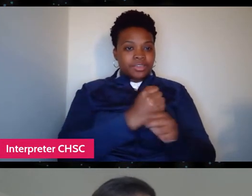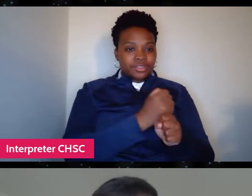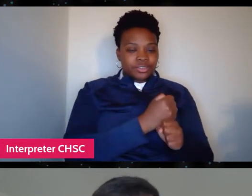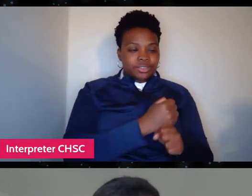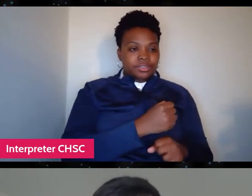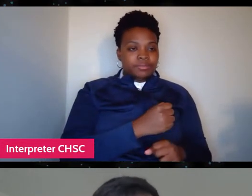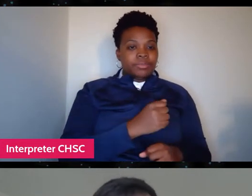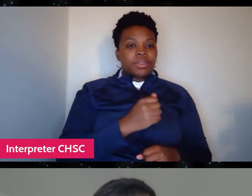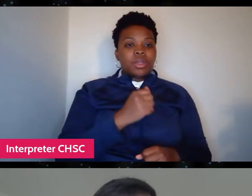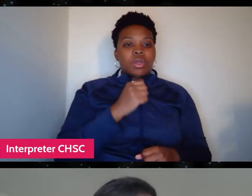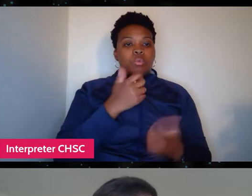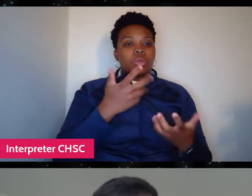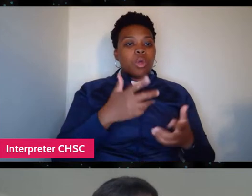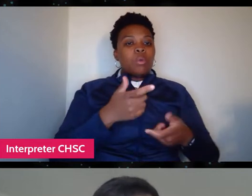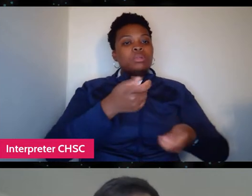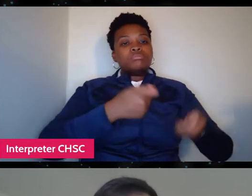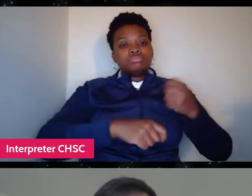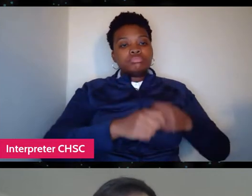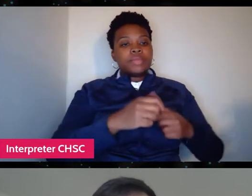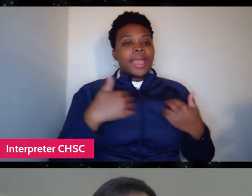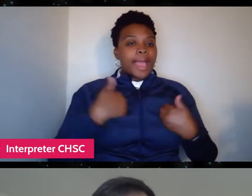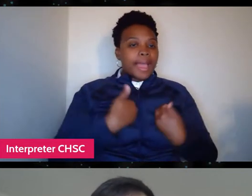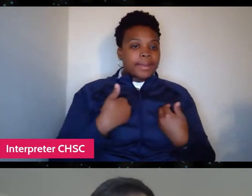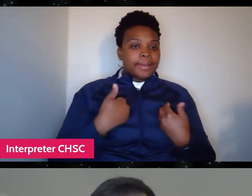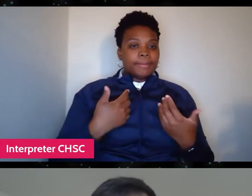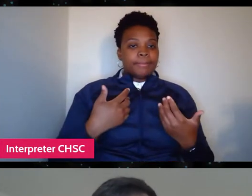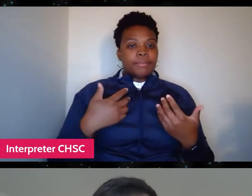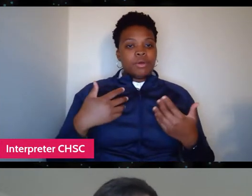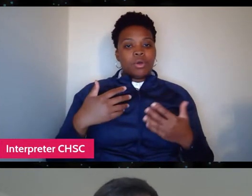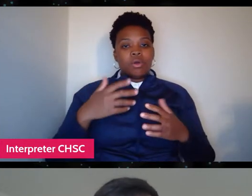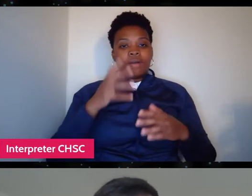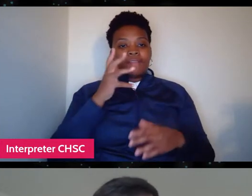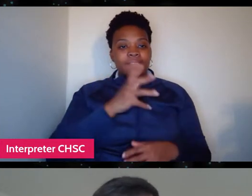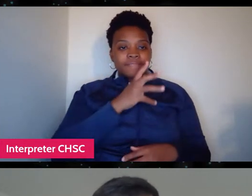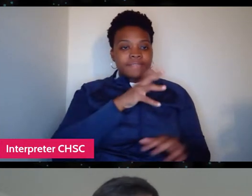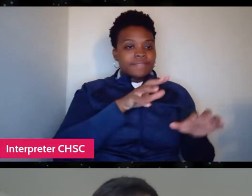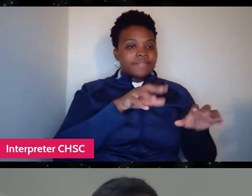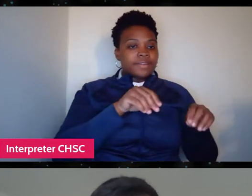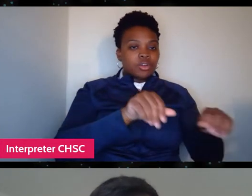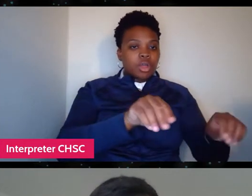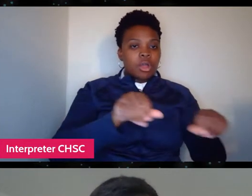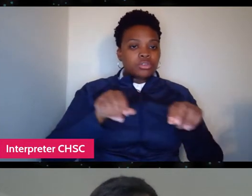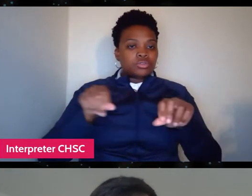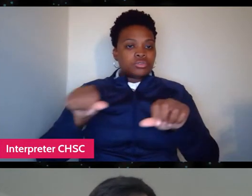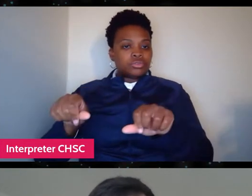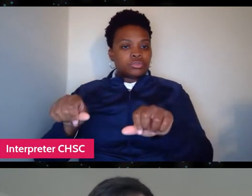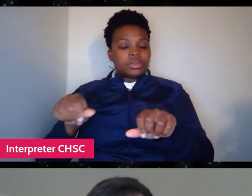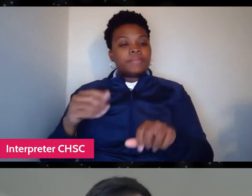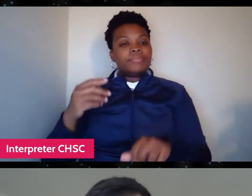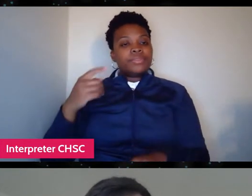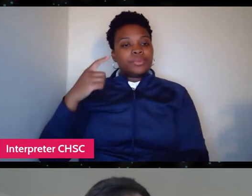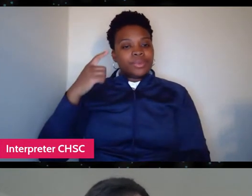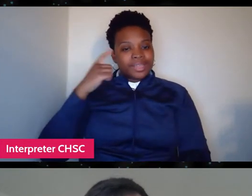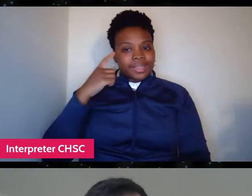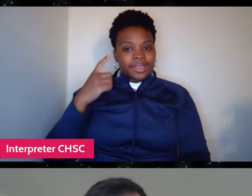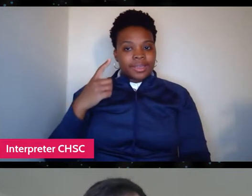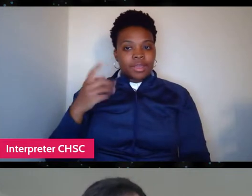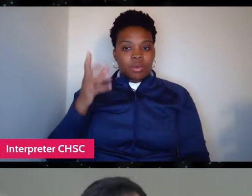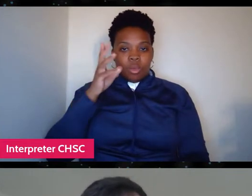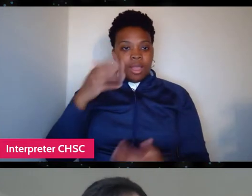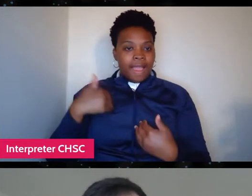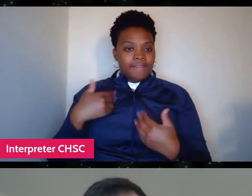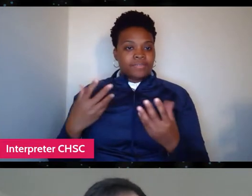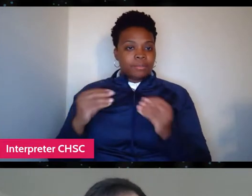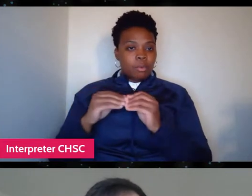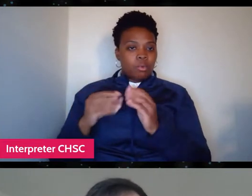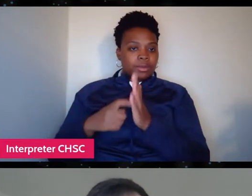completely displace animal agriculture. We think that multiple meat production methods will have a role to play in meeting future demand for